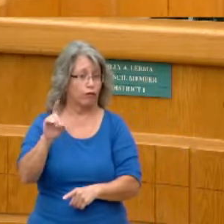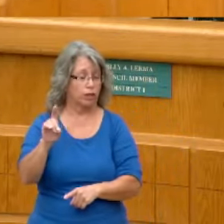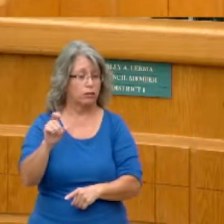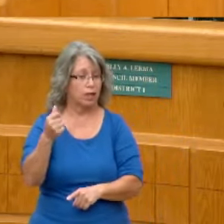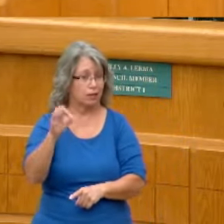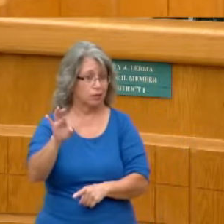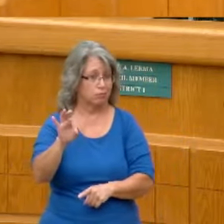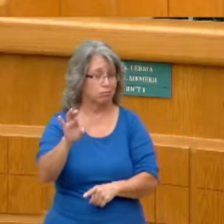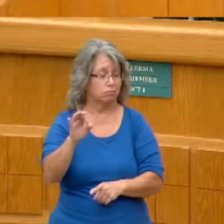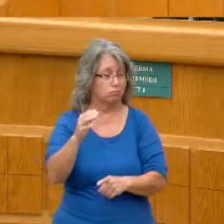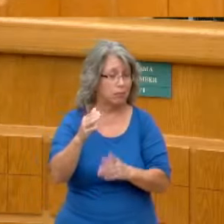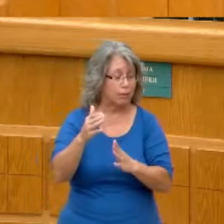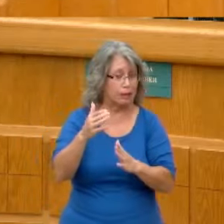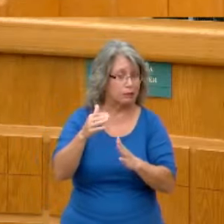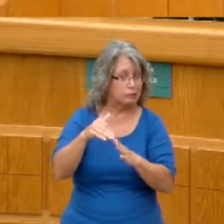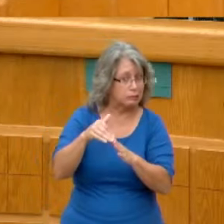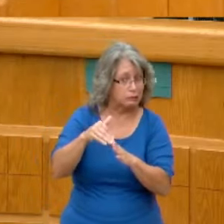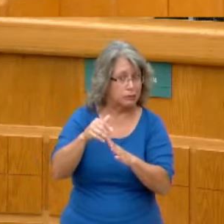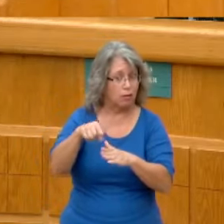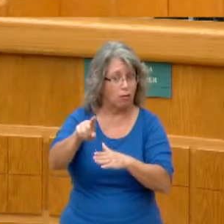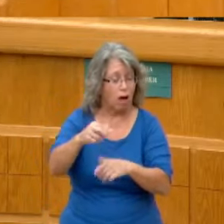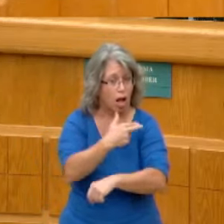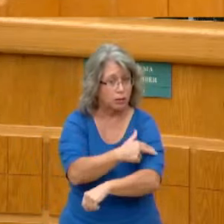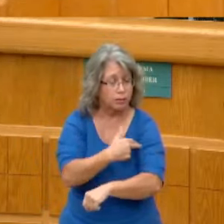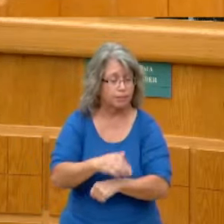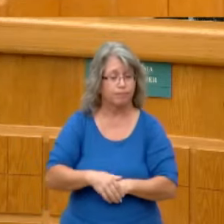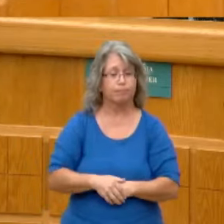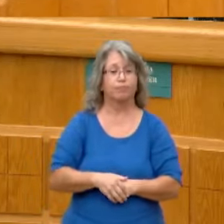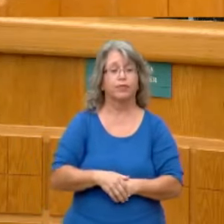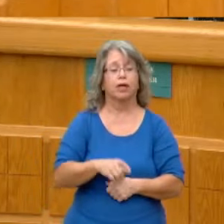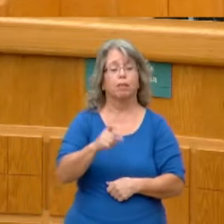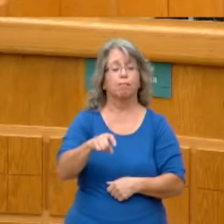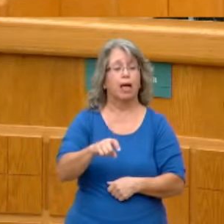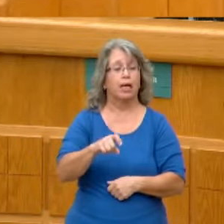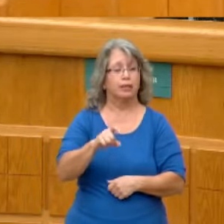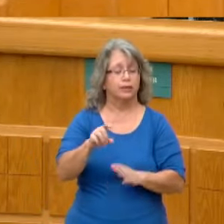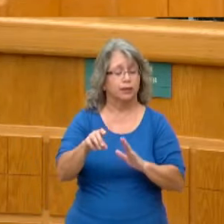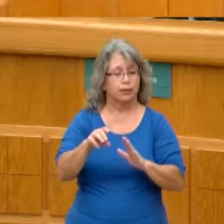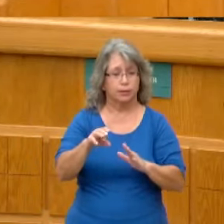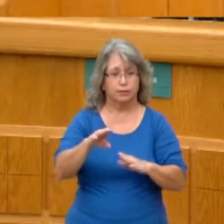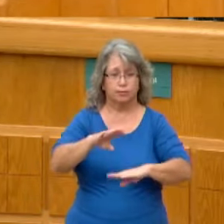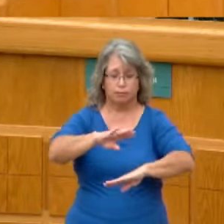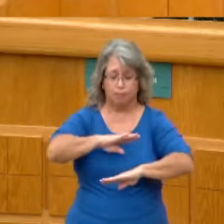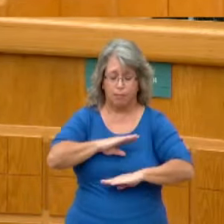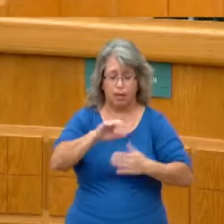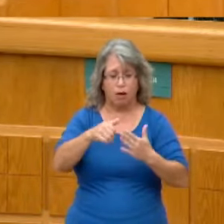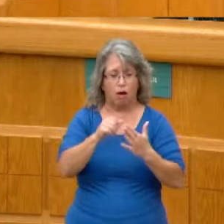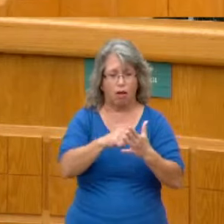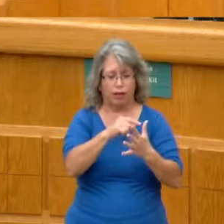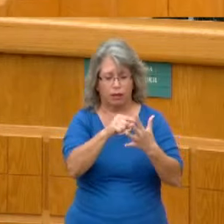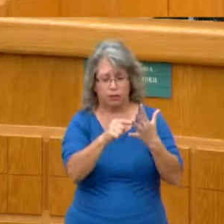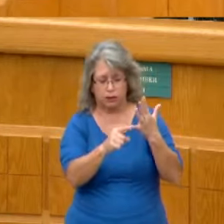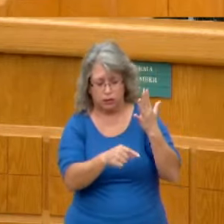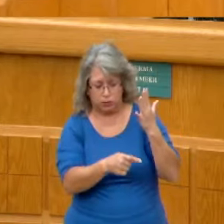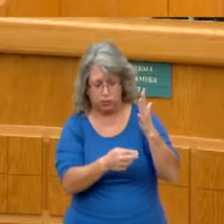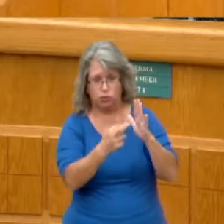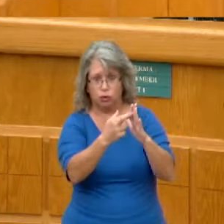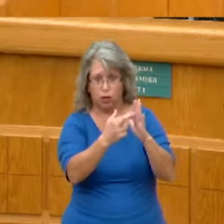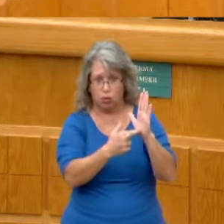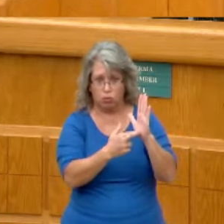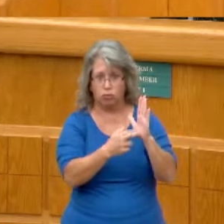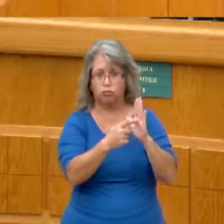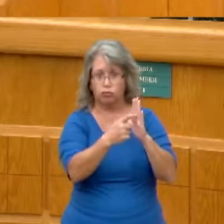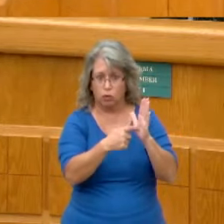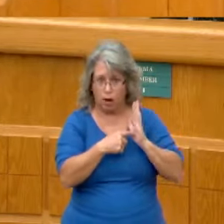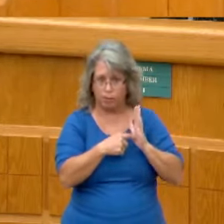Patients with mild to moderate symptoms must meet eligibility requirements and must be referred by a doctor. To schedule an